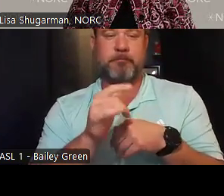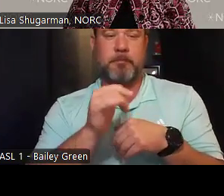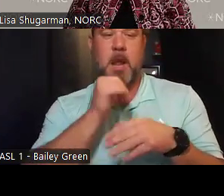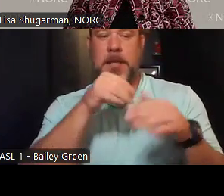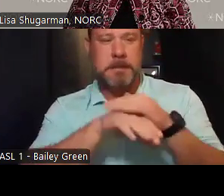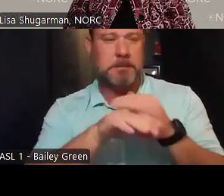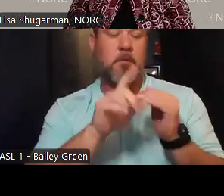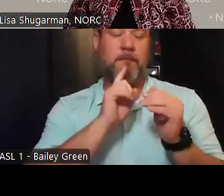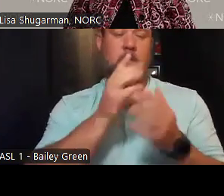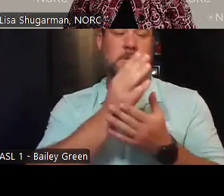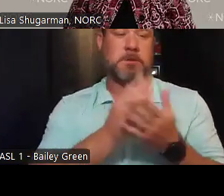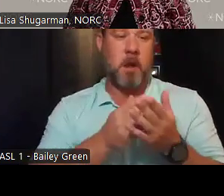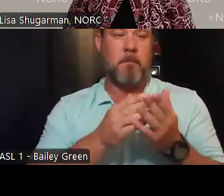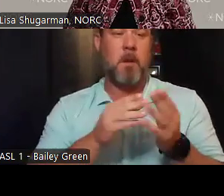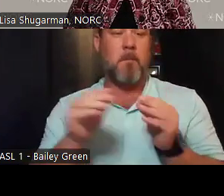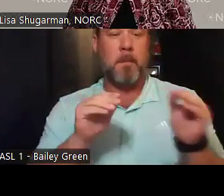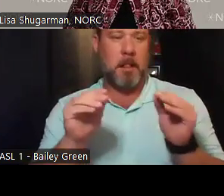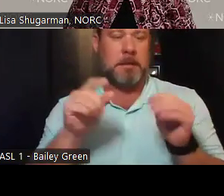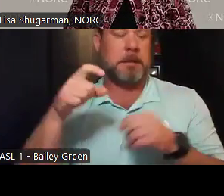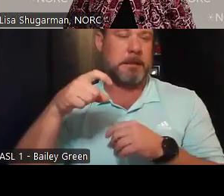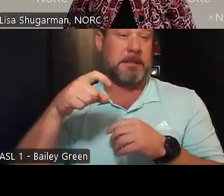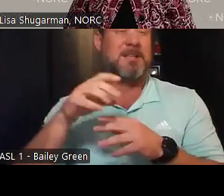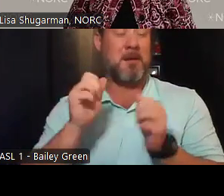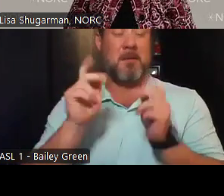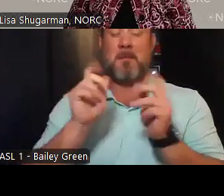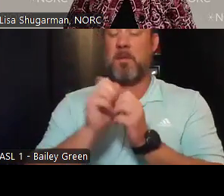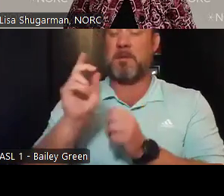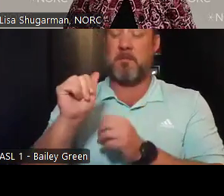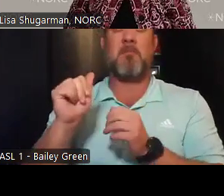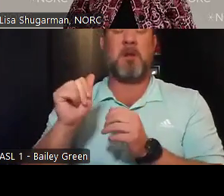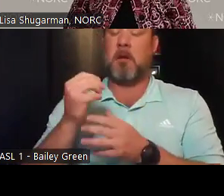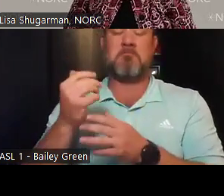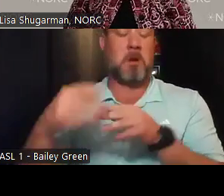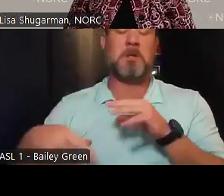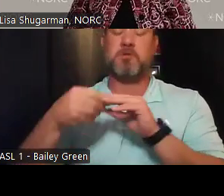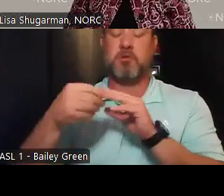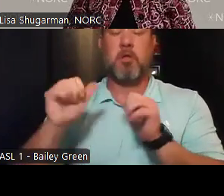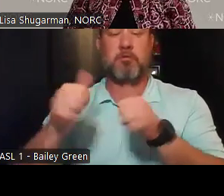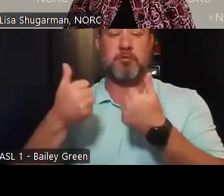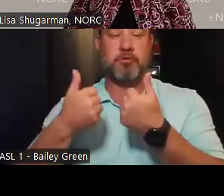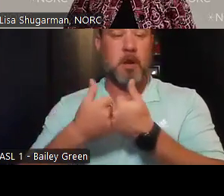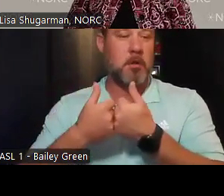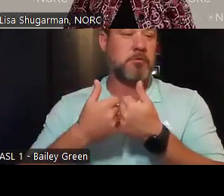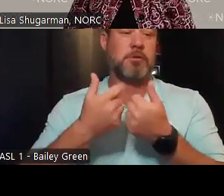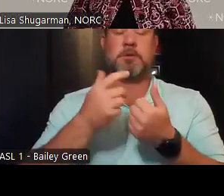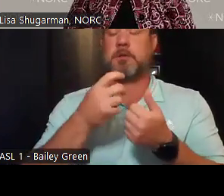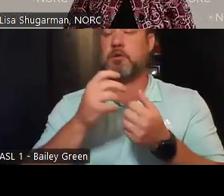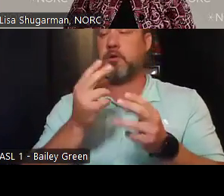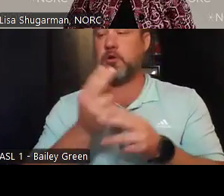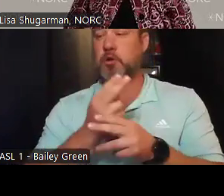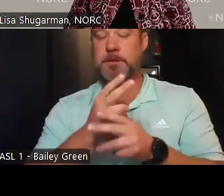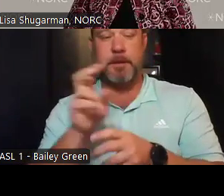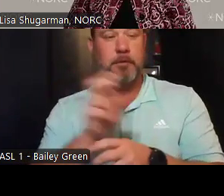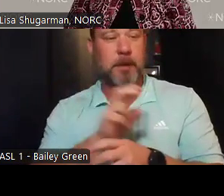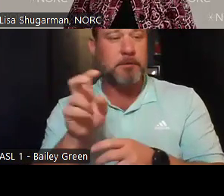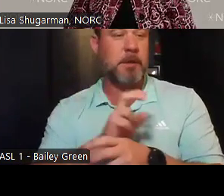mobility needs. And people with disabilities shared the additional challenges that they often face in using paratransit or needing to